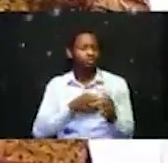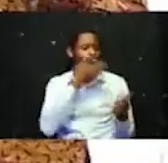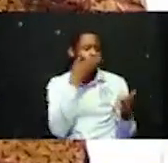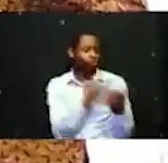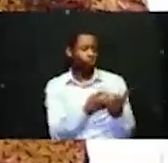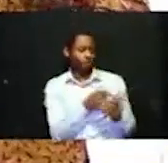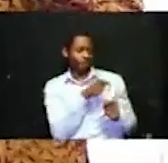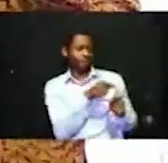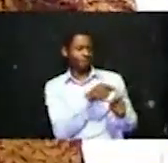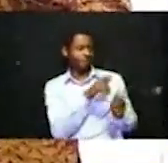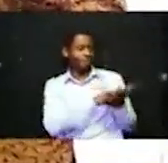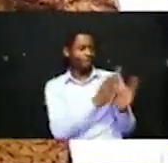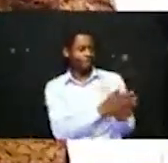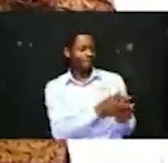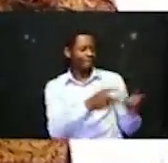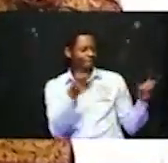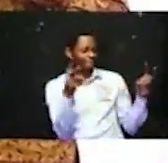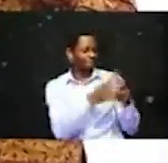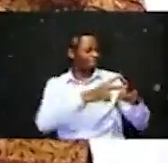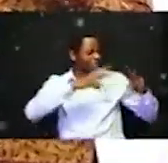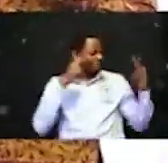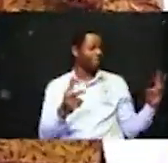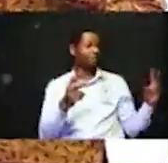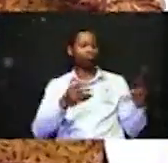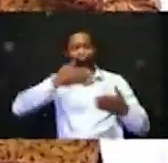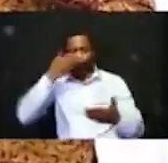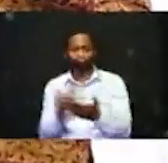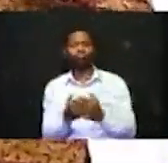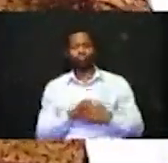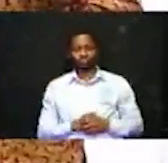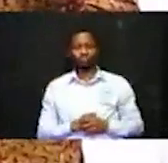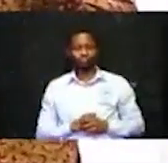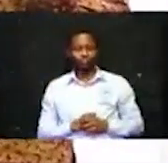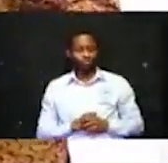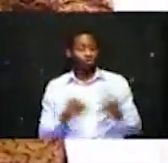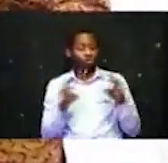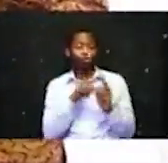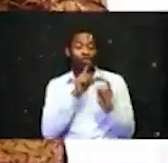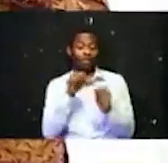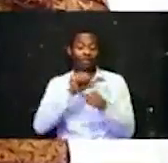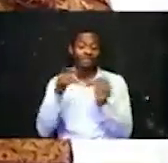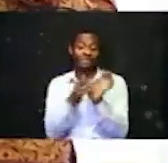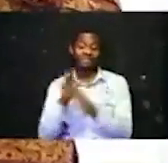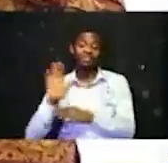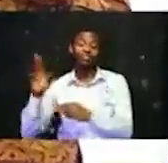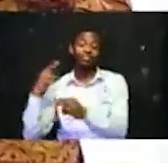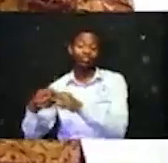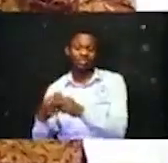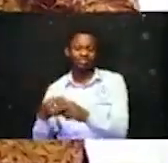we are talking about the name of Jesus, you cannot say that is a